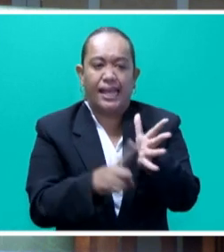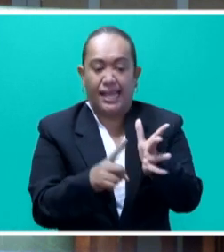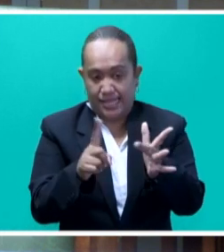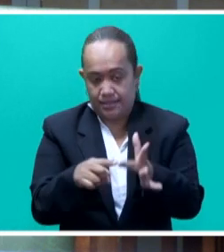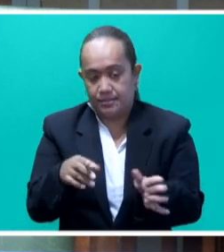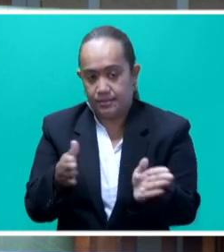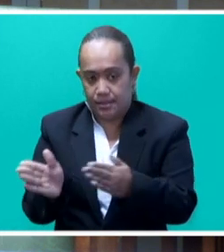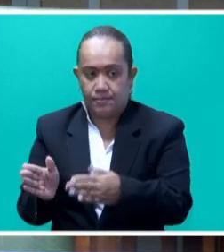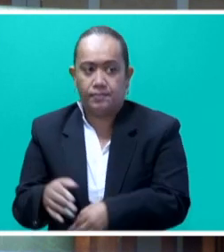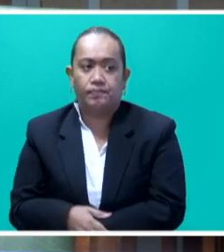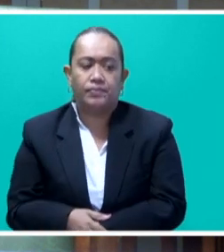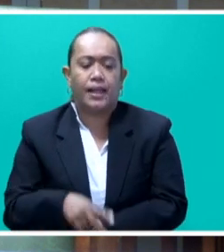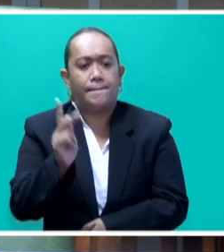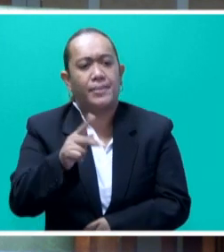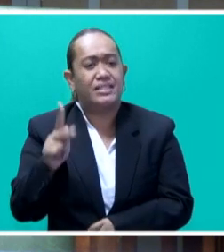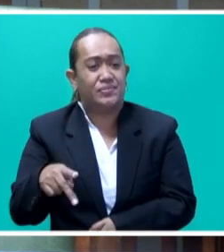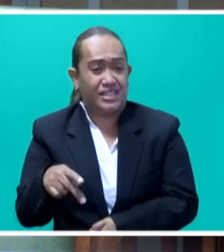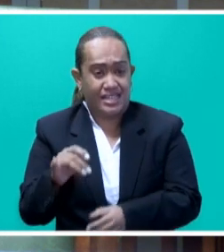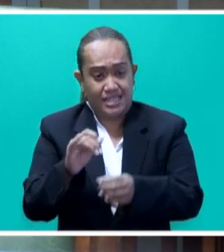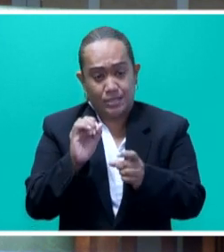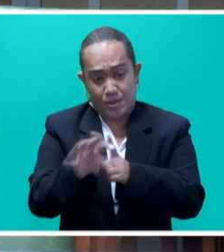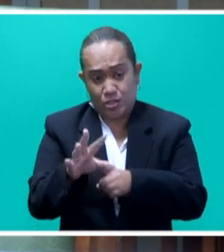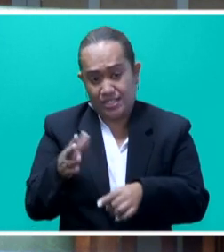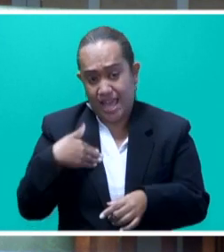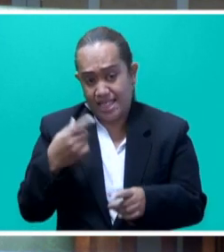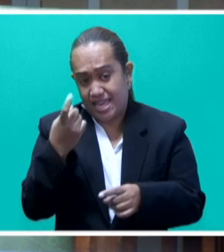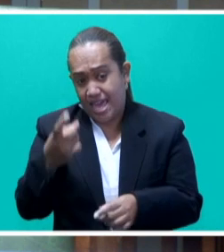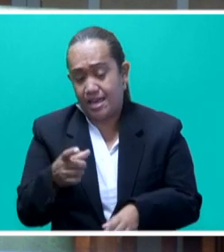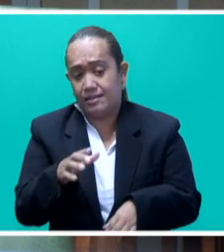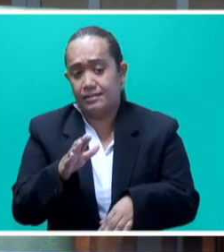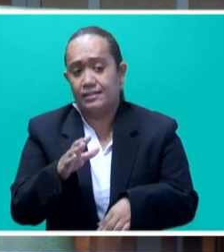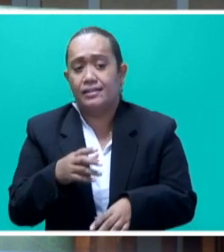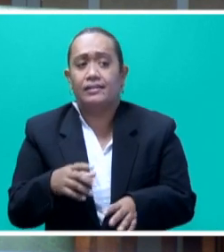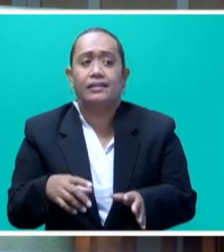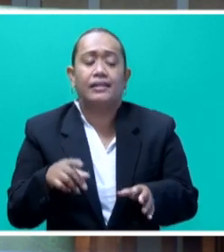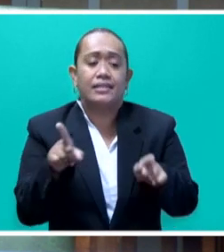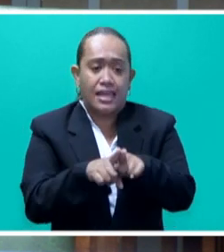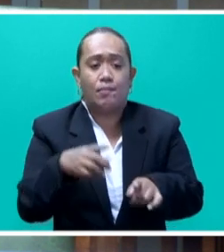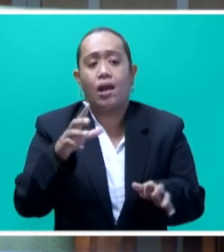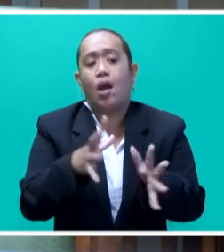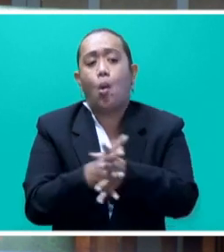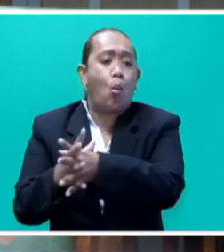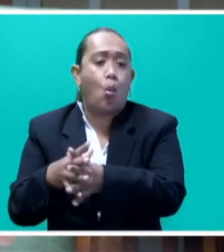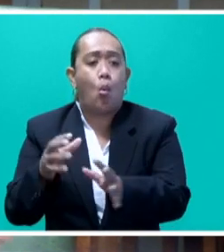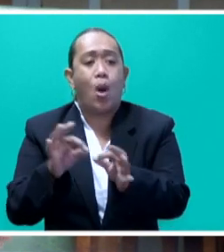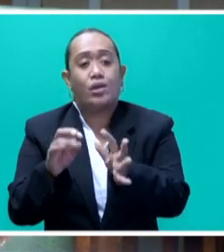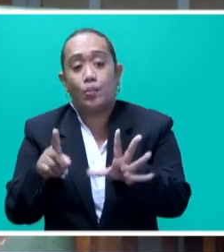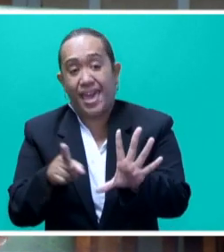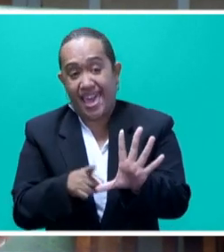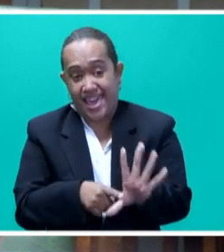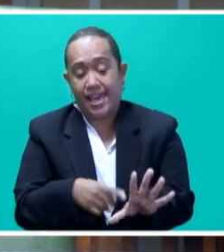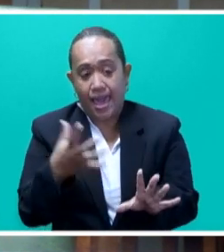Specialist Healthcare PT Limited, 107 Foster Court, Foster Road, Walubay, Suva. Dr.